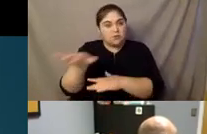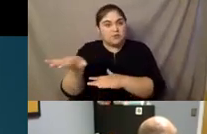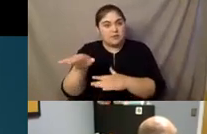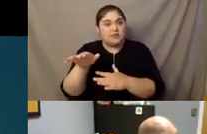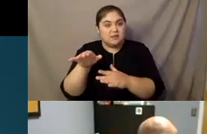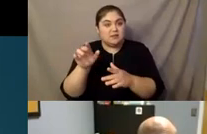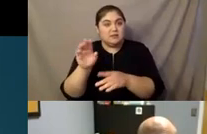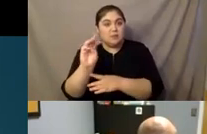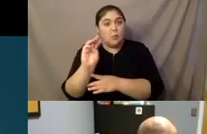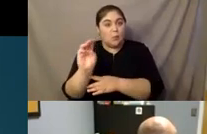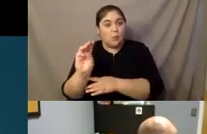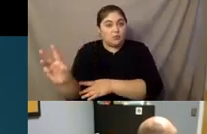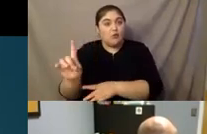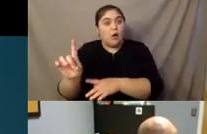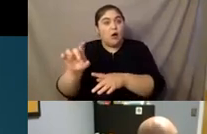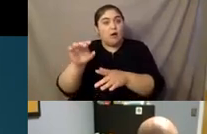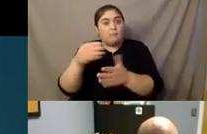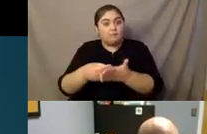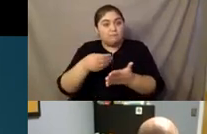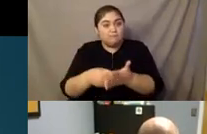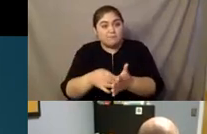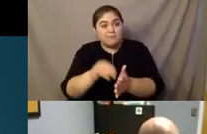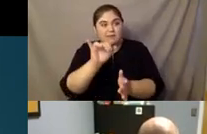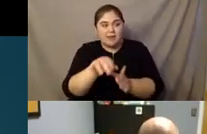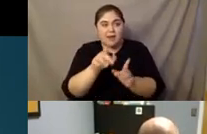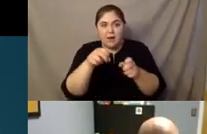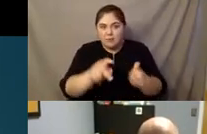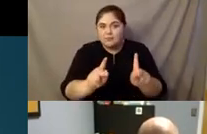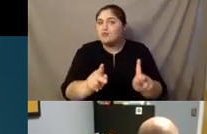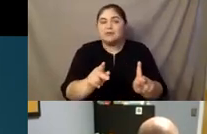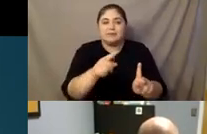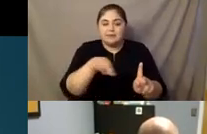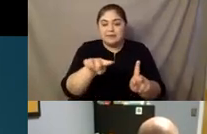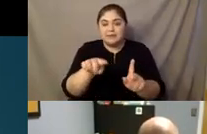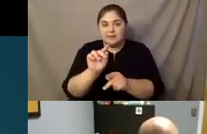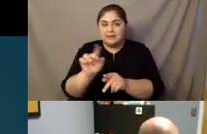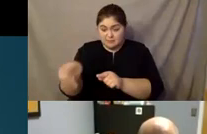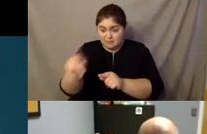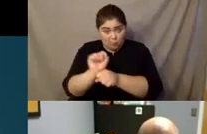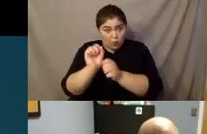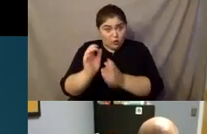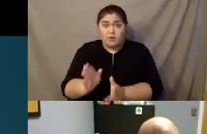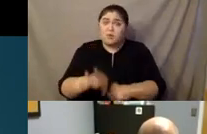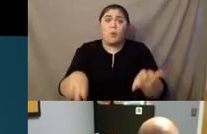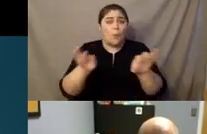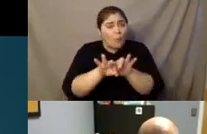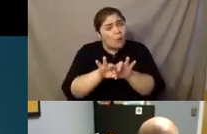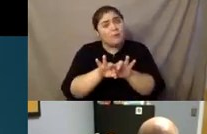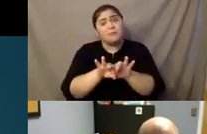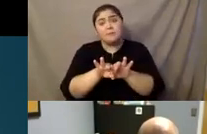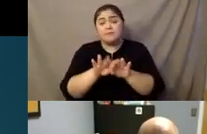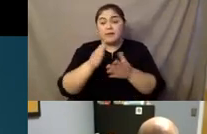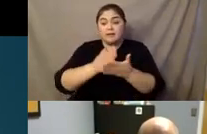those observations by the bank teller and bank manager employees are extremely important. So the fact that some of these places